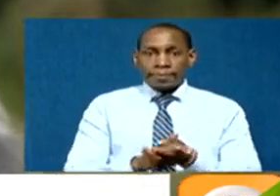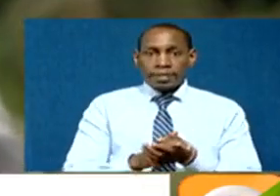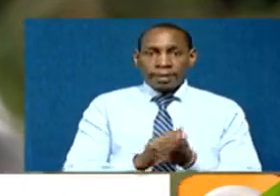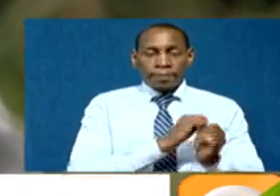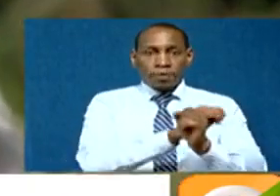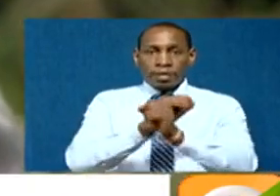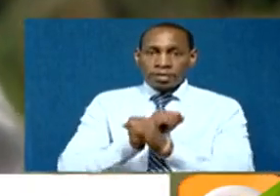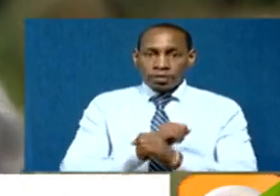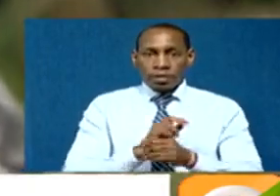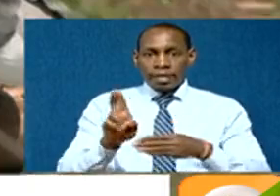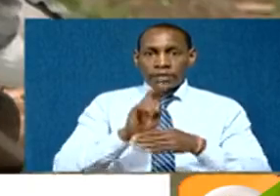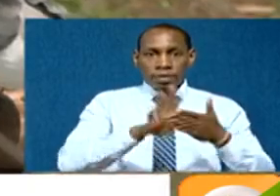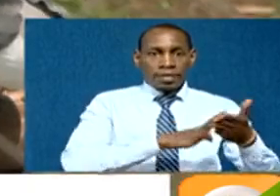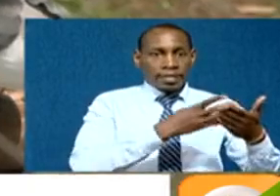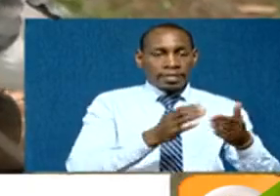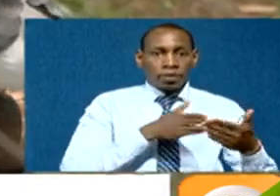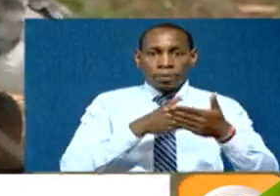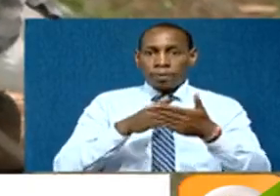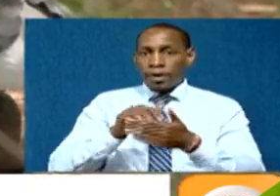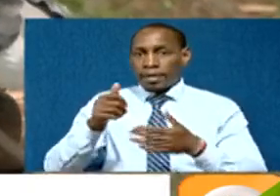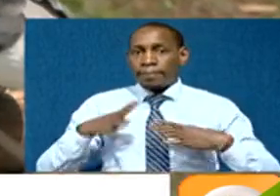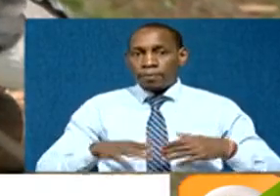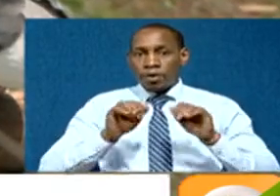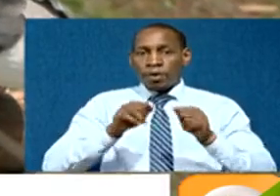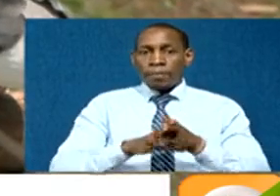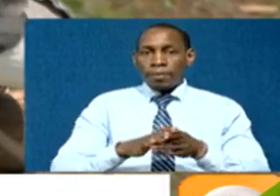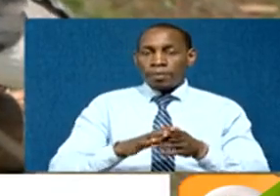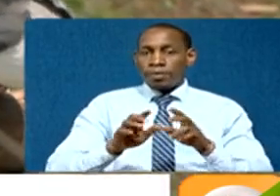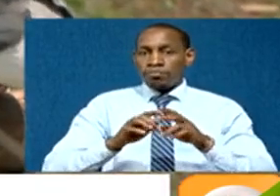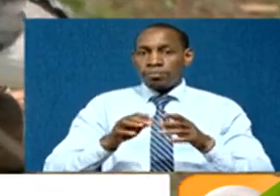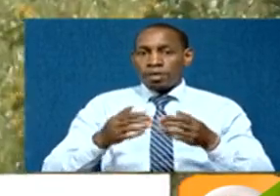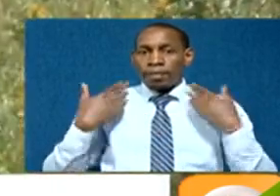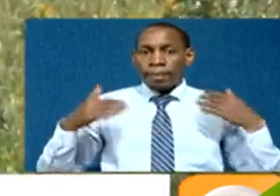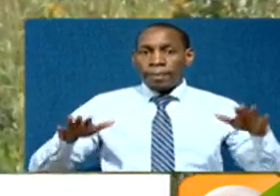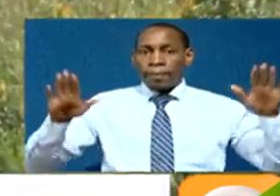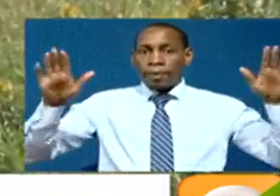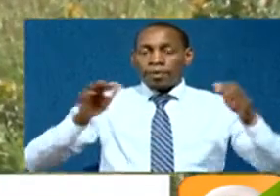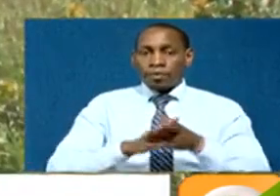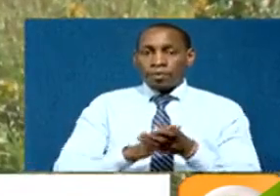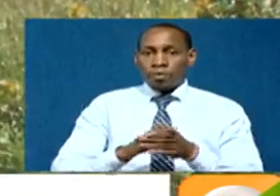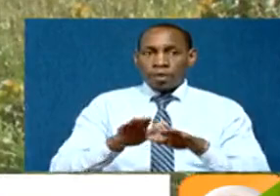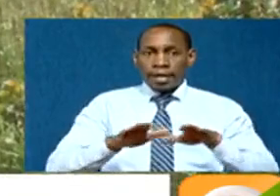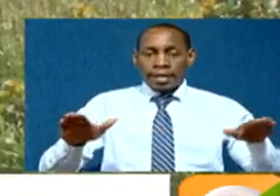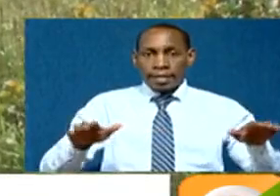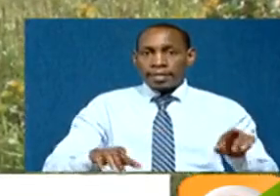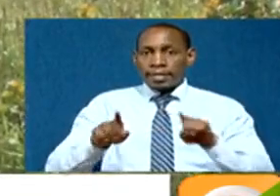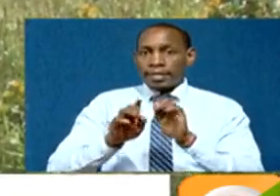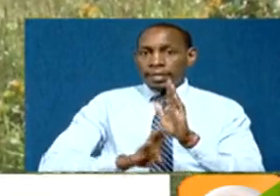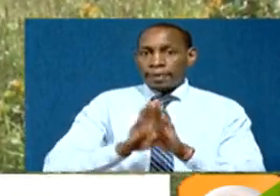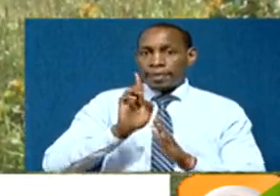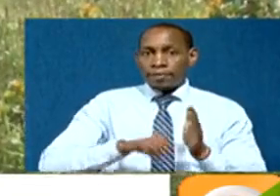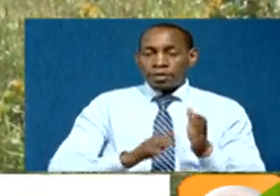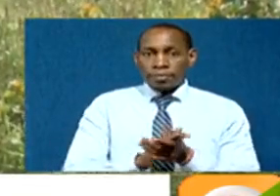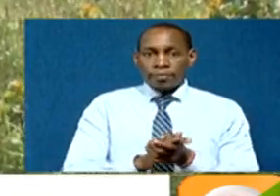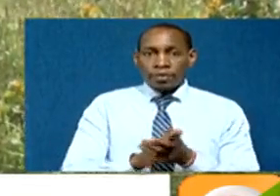enclosure using nets and wire mesh to prevent those that are likely to fly away from the farm. He has also developed a